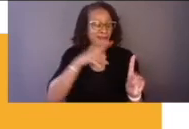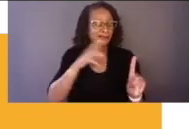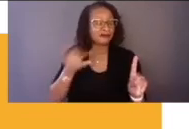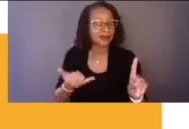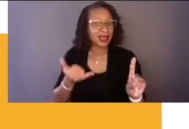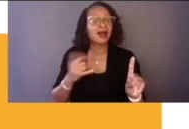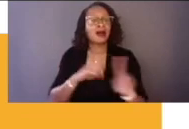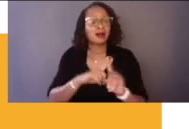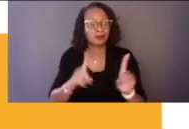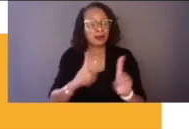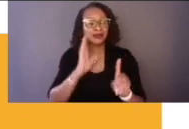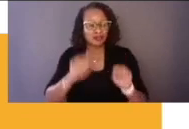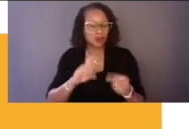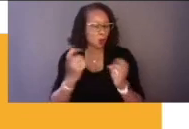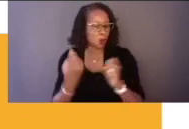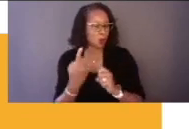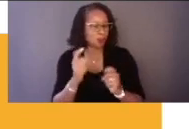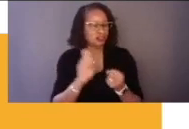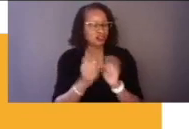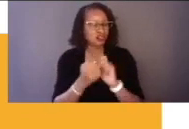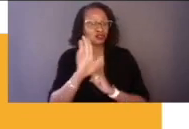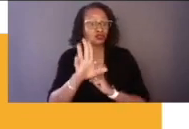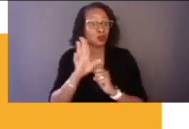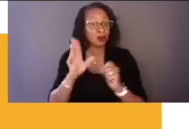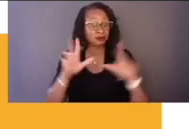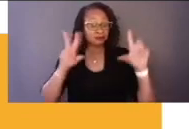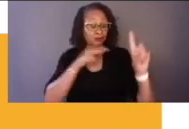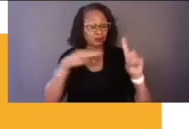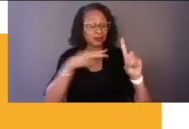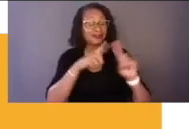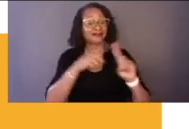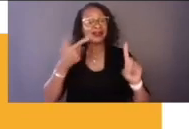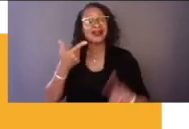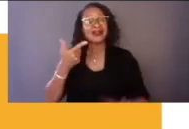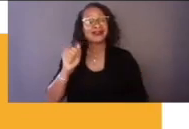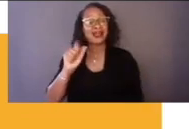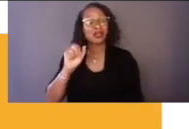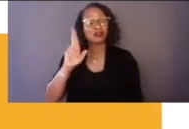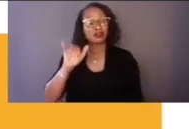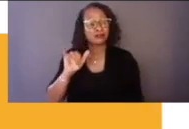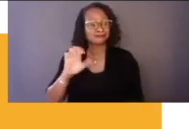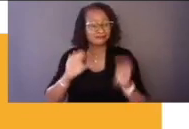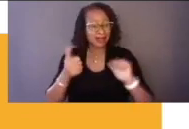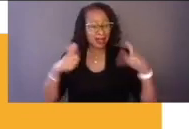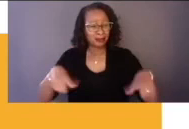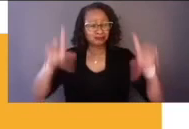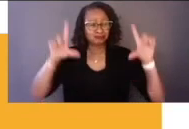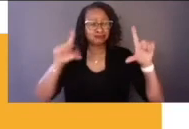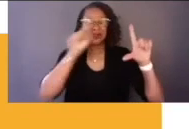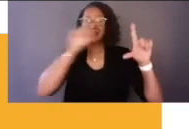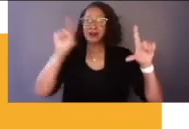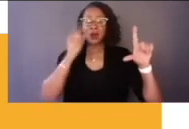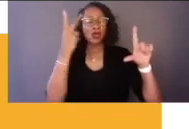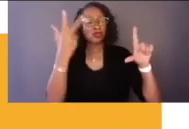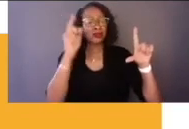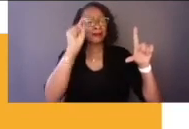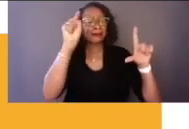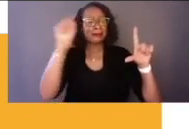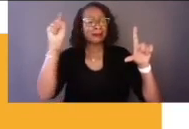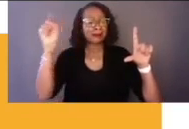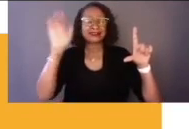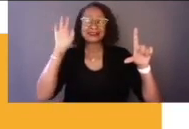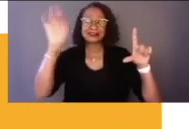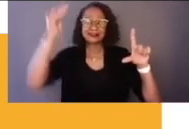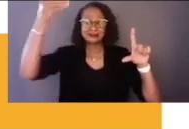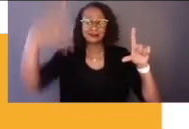can always change your view to gallery so that you can also see the speakers. Once the PowerPoint goes